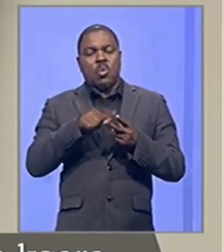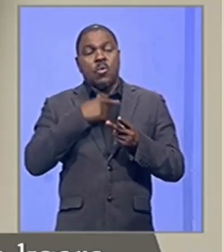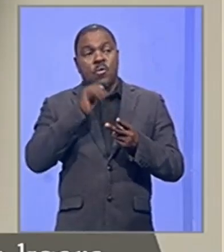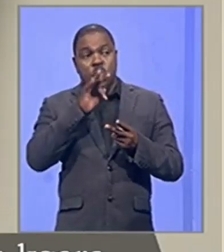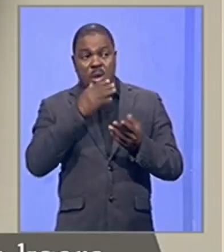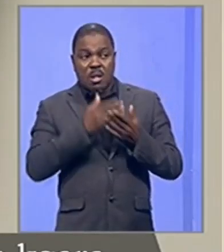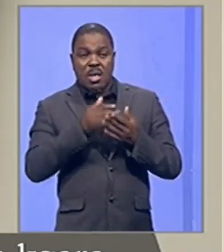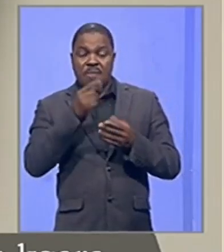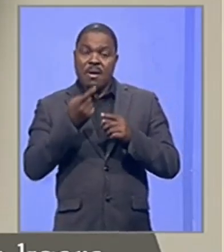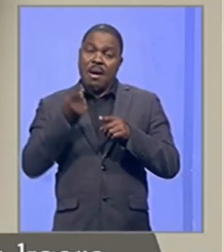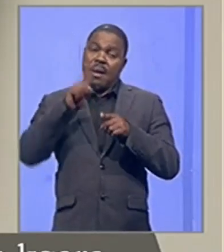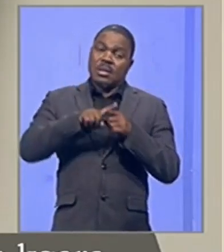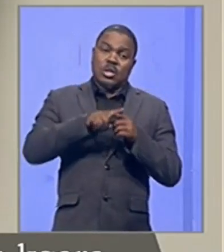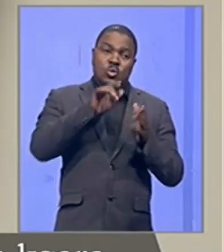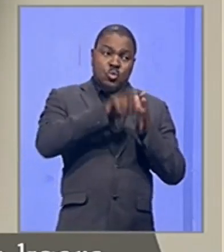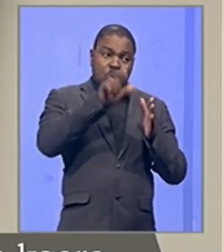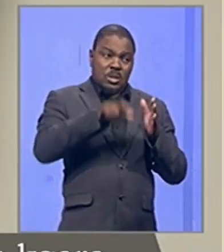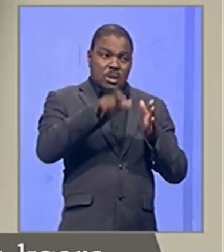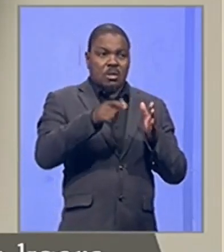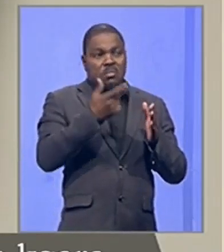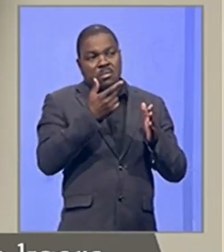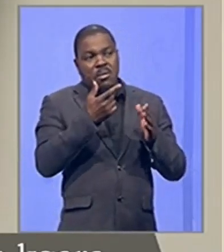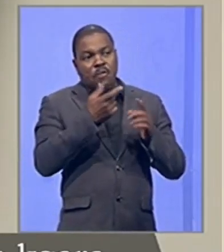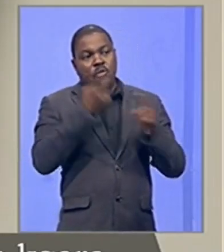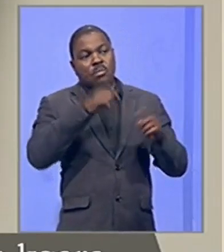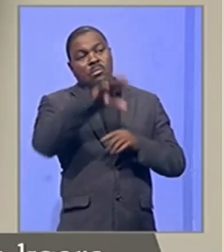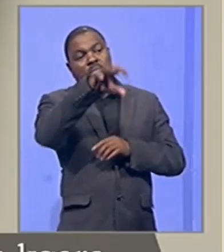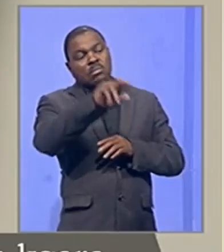assistance. Any additional students who accommodated in that off-campus